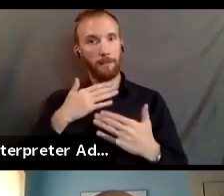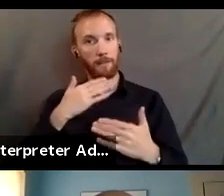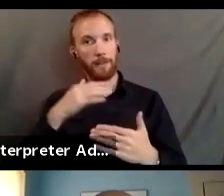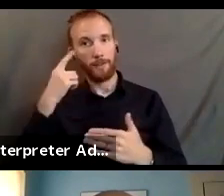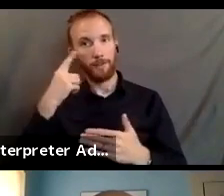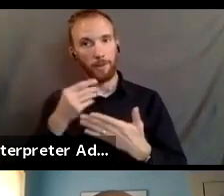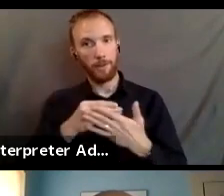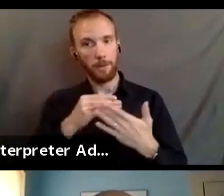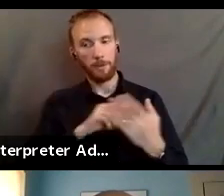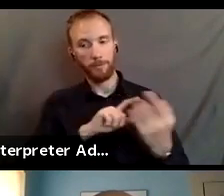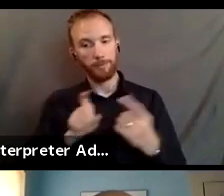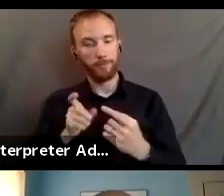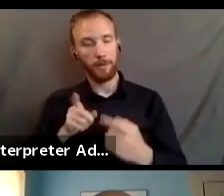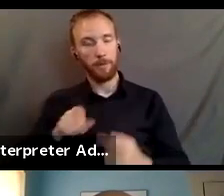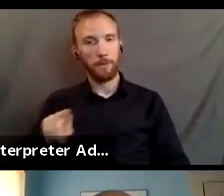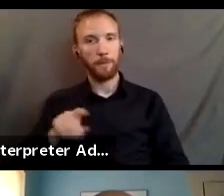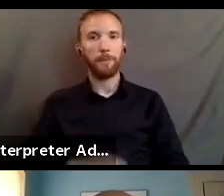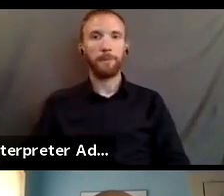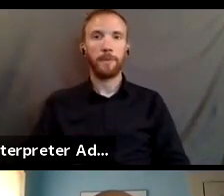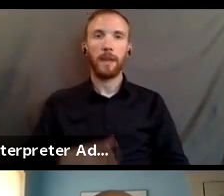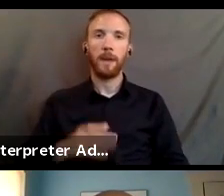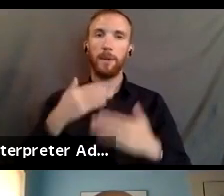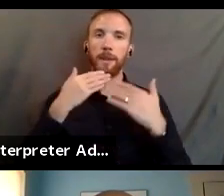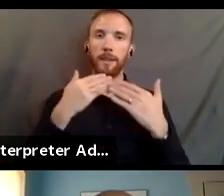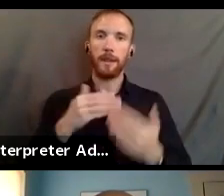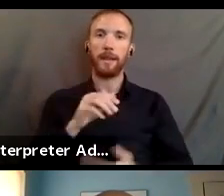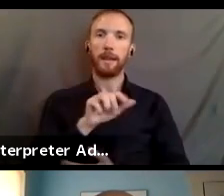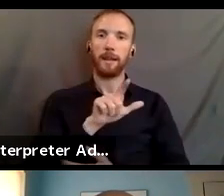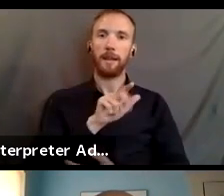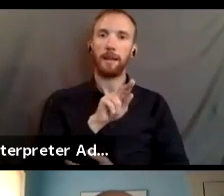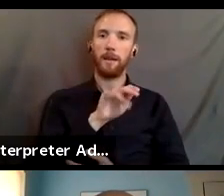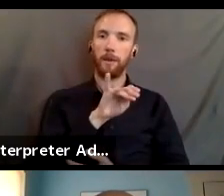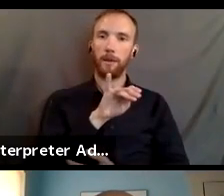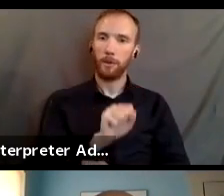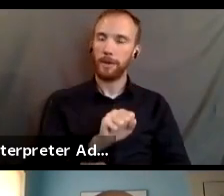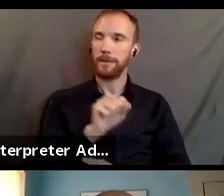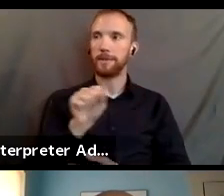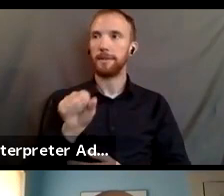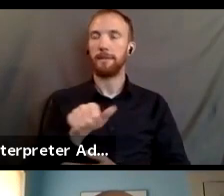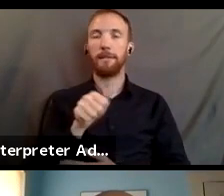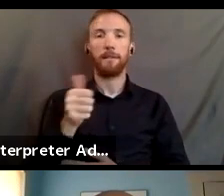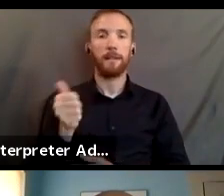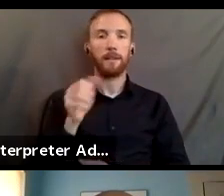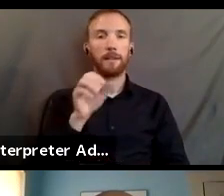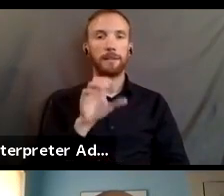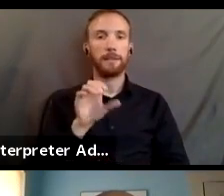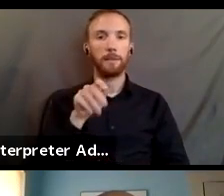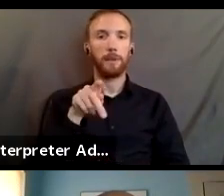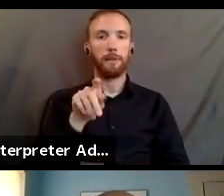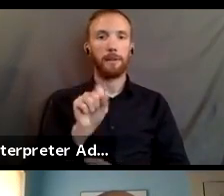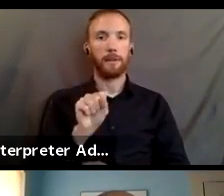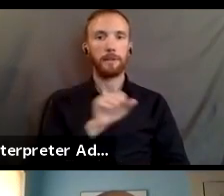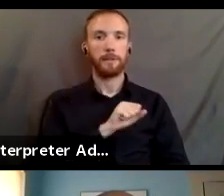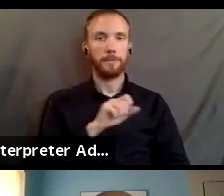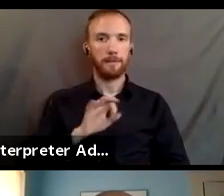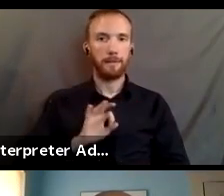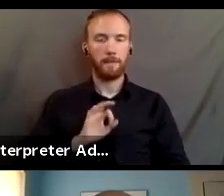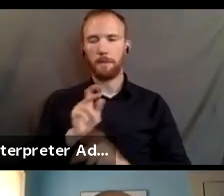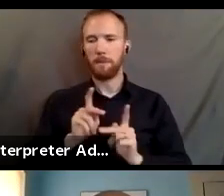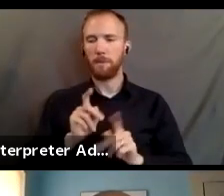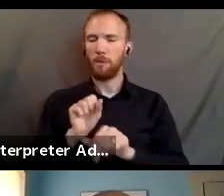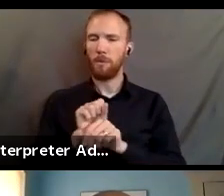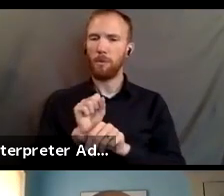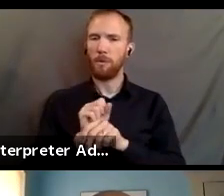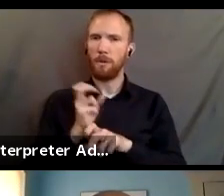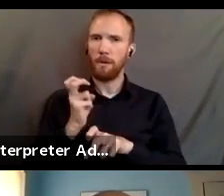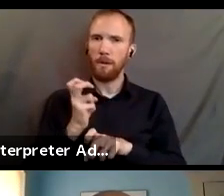given and i want to thank luis and other cps uh staff who have worked hard to